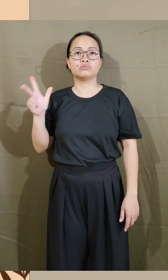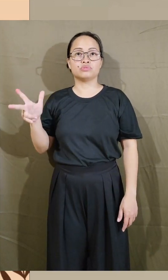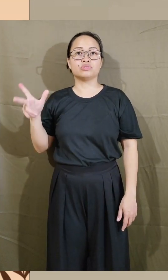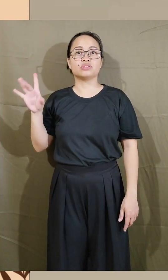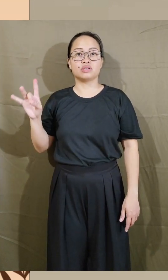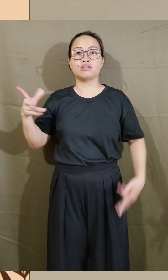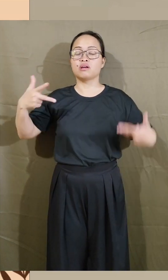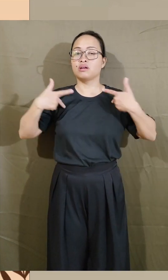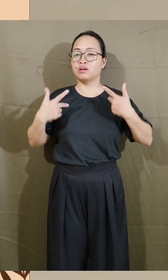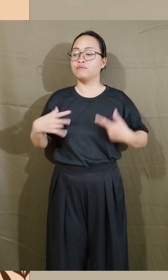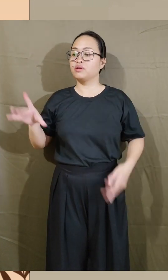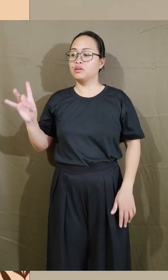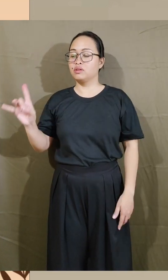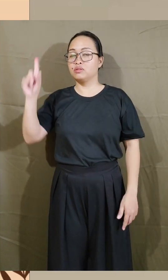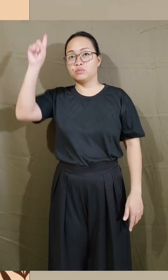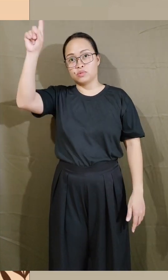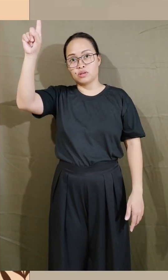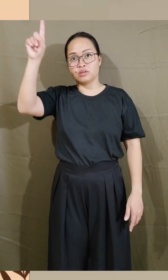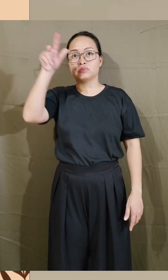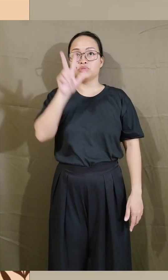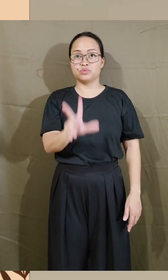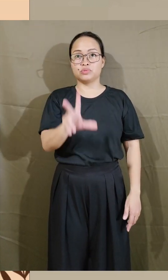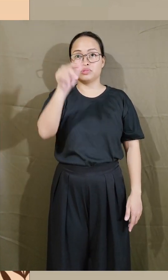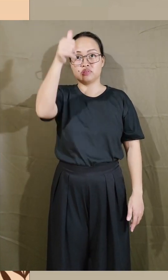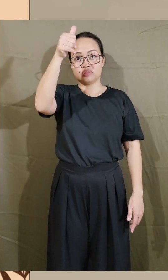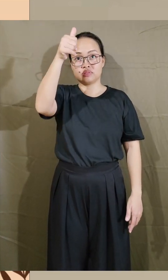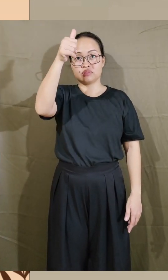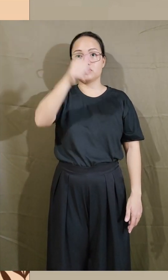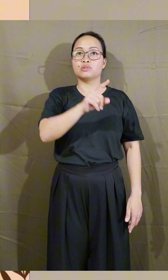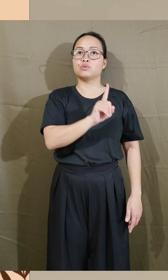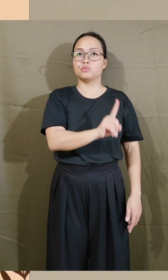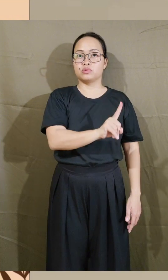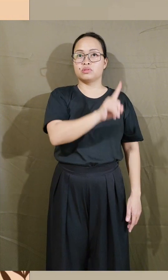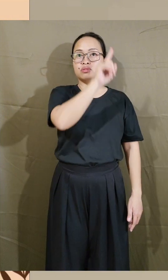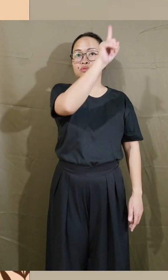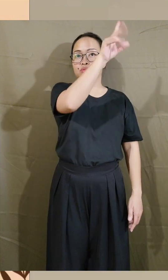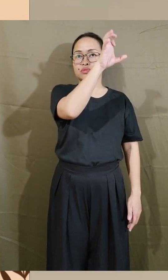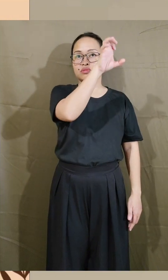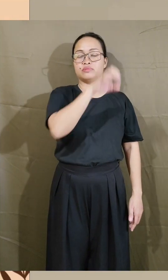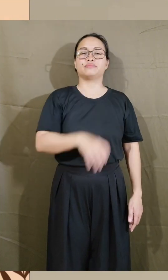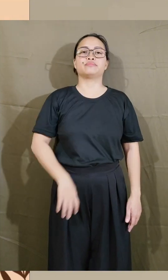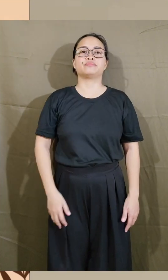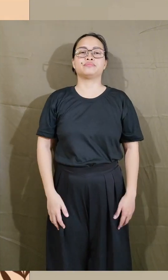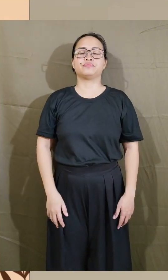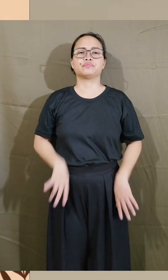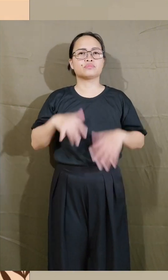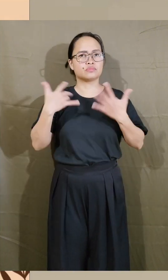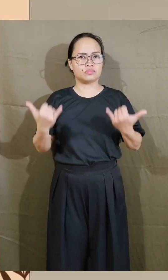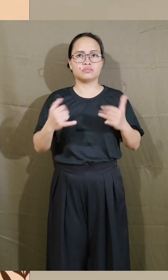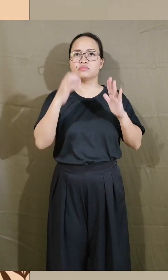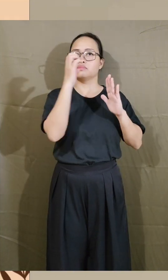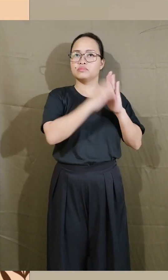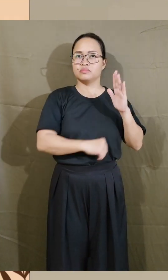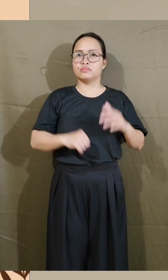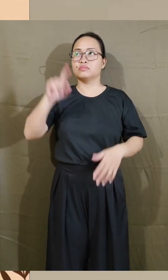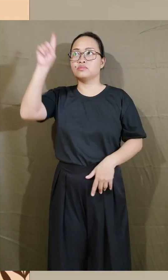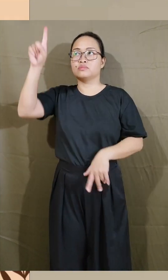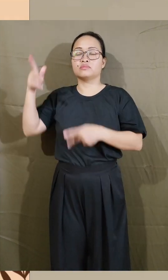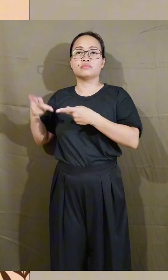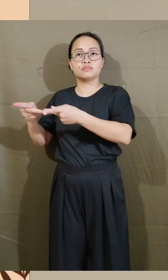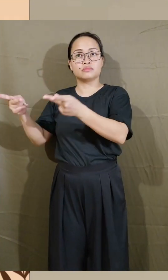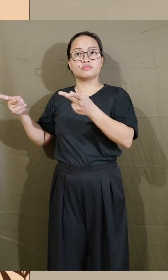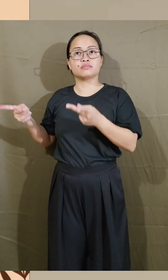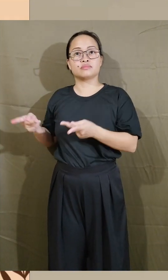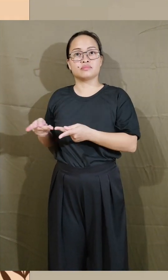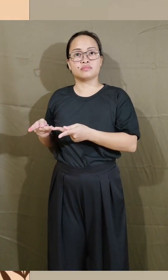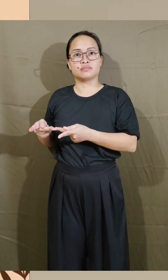138 has 8 ones, 3 tens, and 100. Now let's subtract in